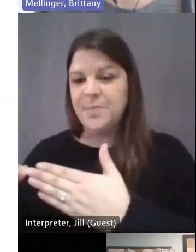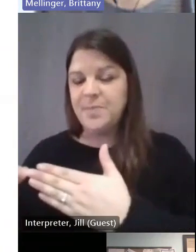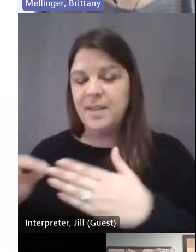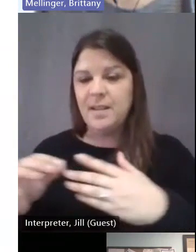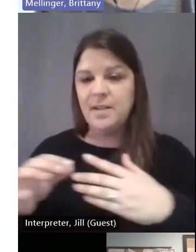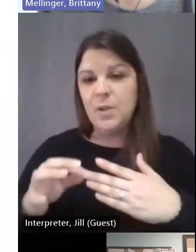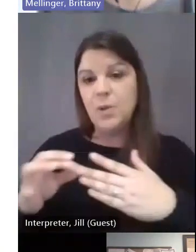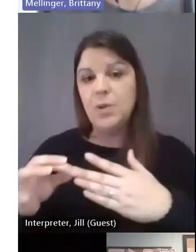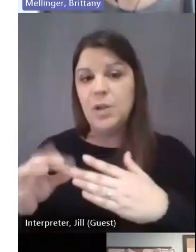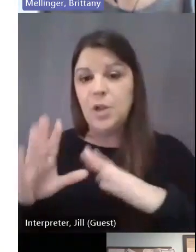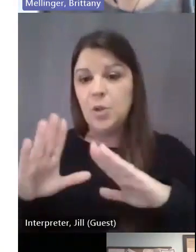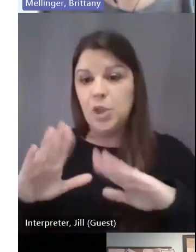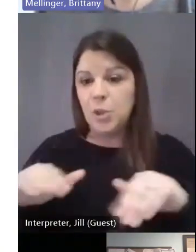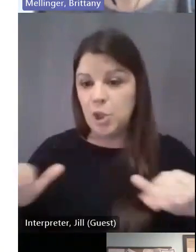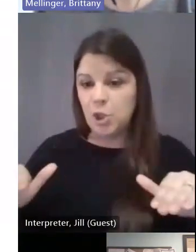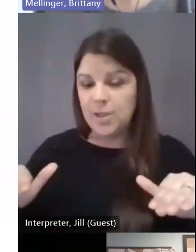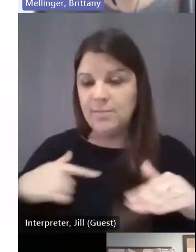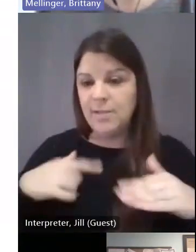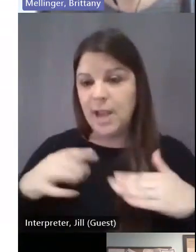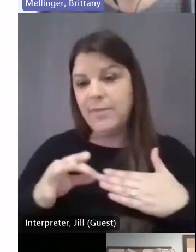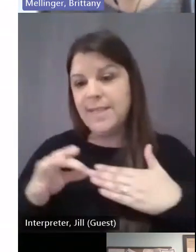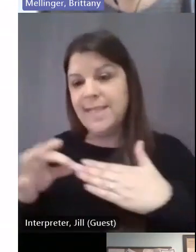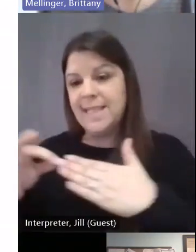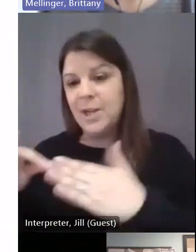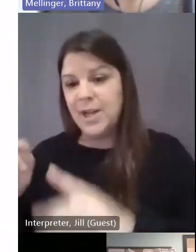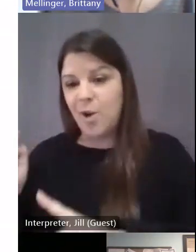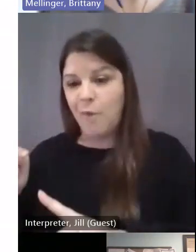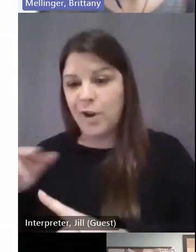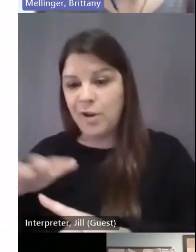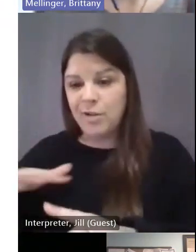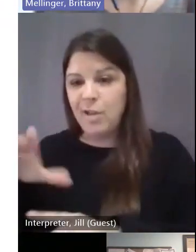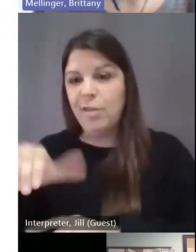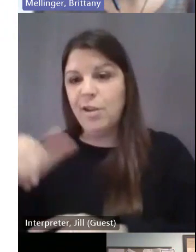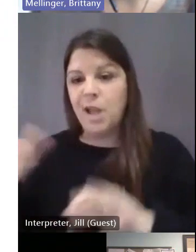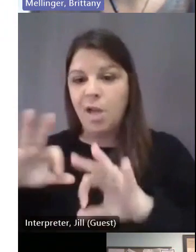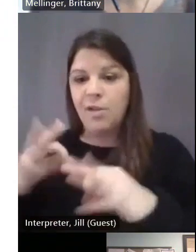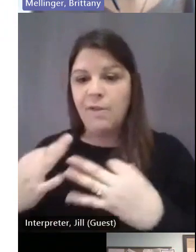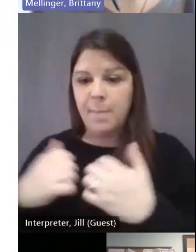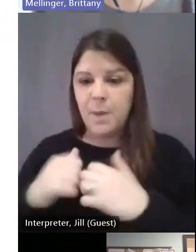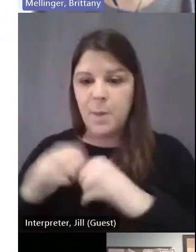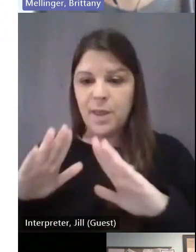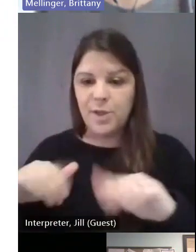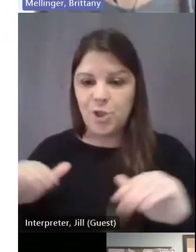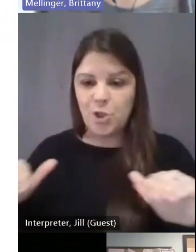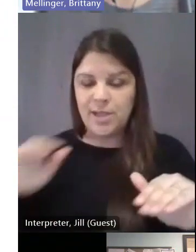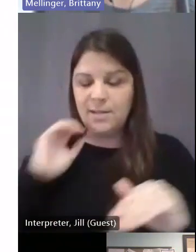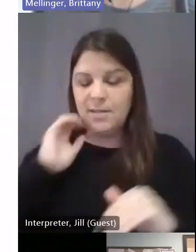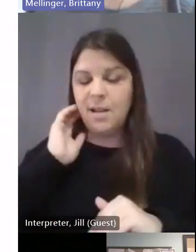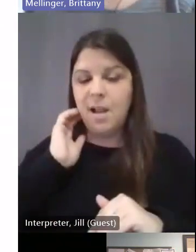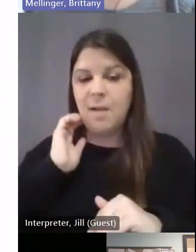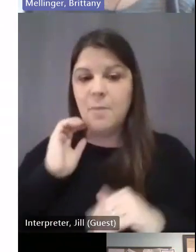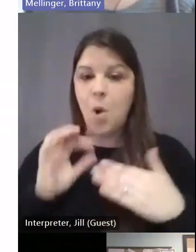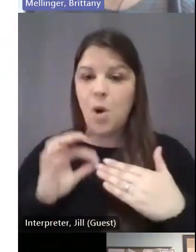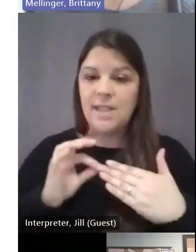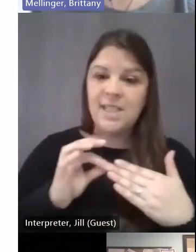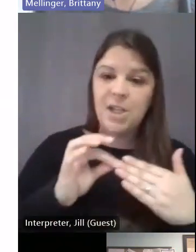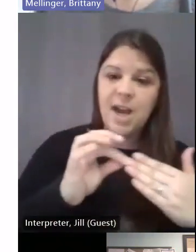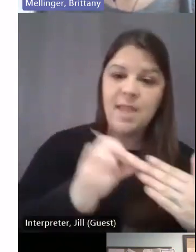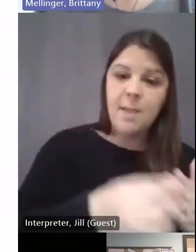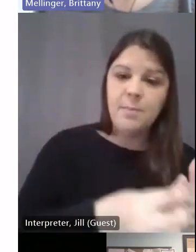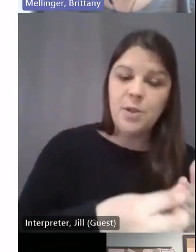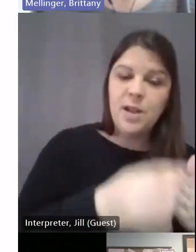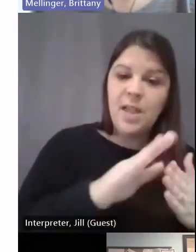steering families with kids to a certain part of the property where there's other families with kids. Steering folks based on